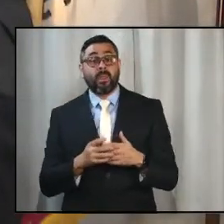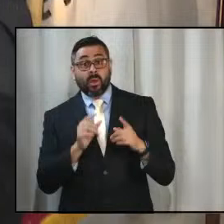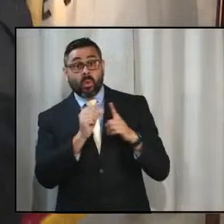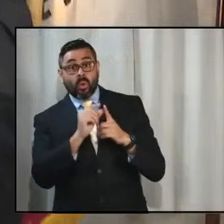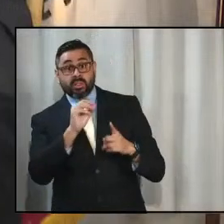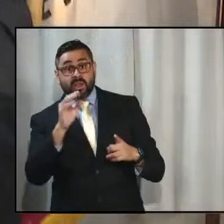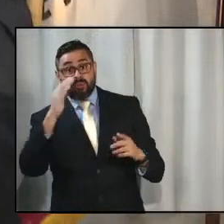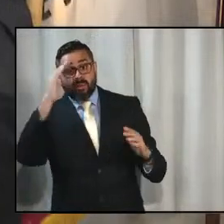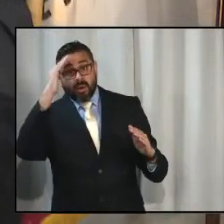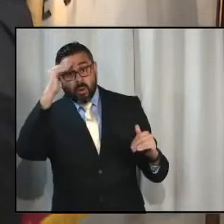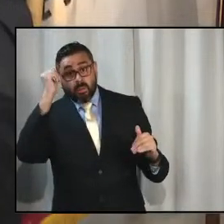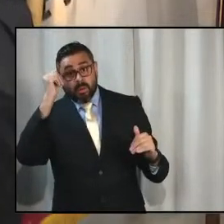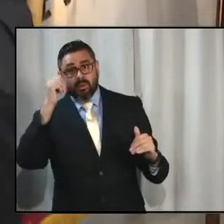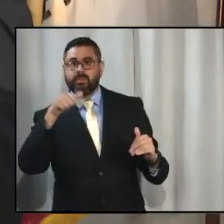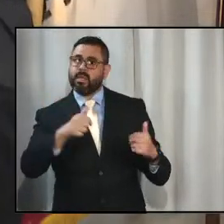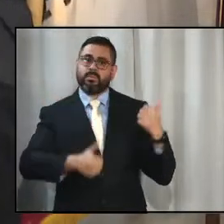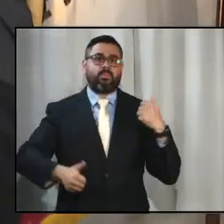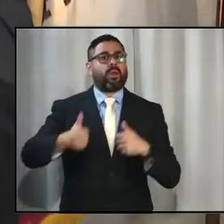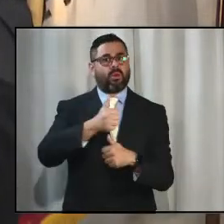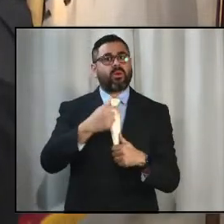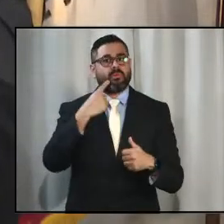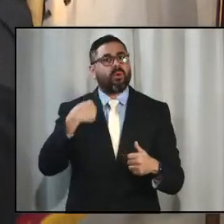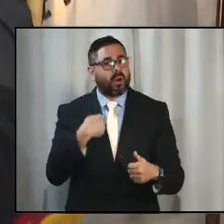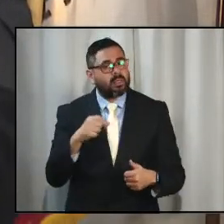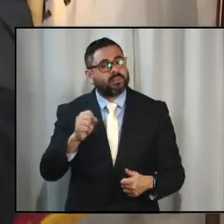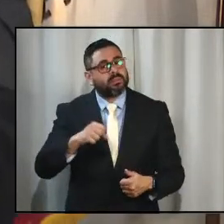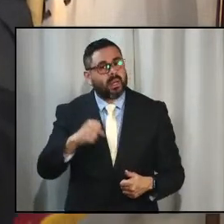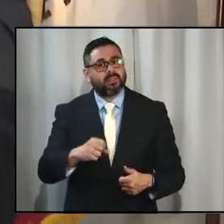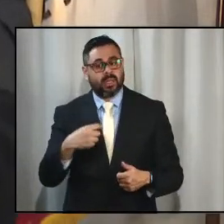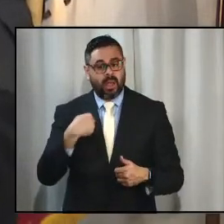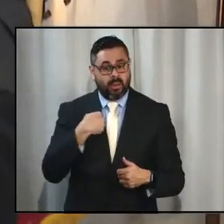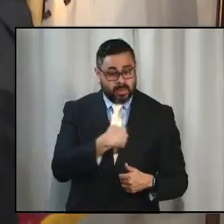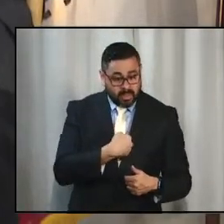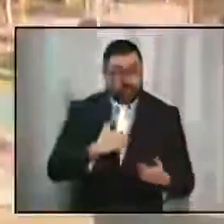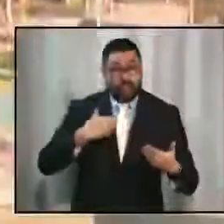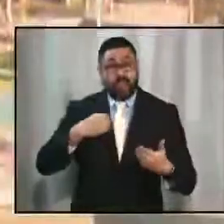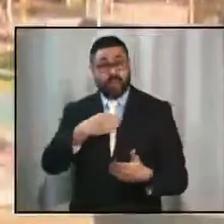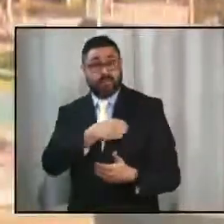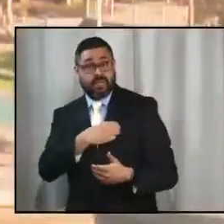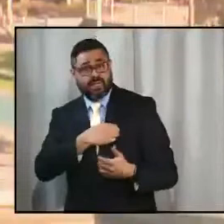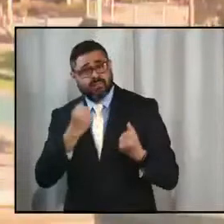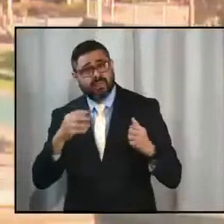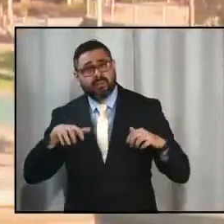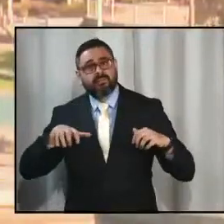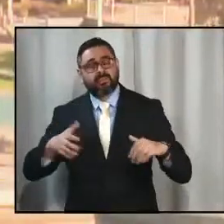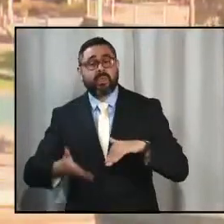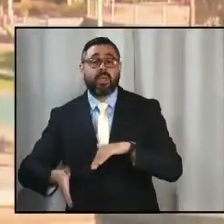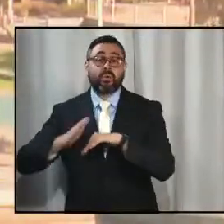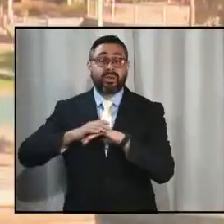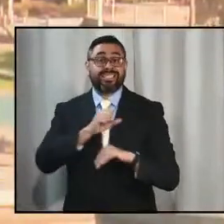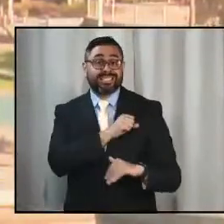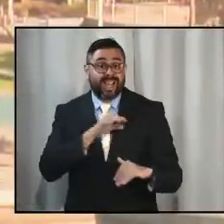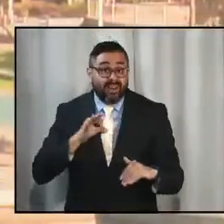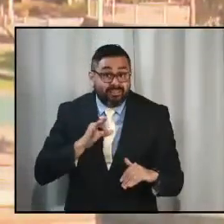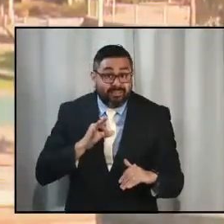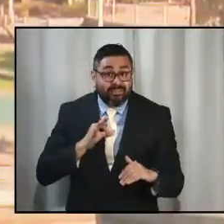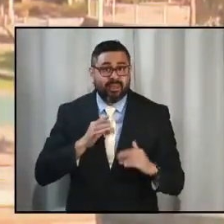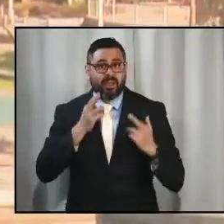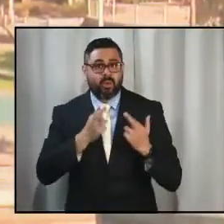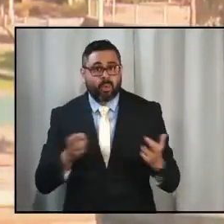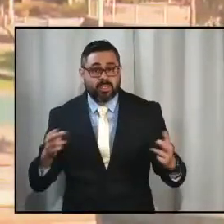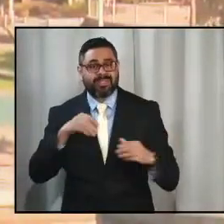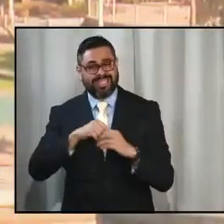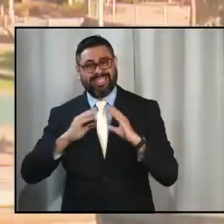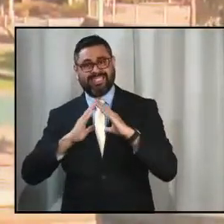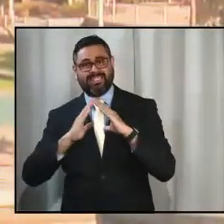this is a priority for me and our department Absolutely. and all of our employees to address this issue. So we've increased staffing and resources in specific areas within the